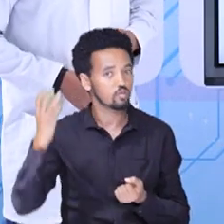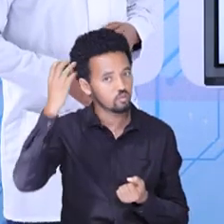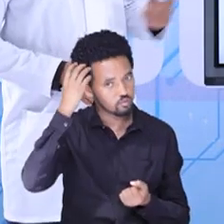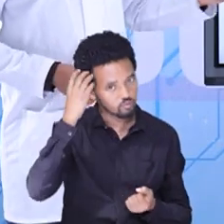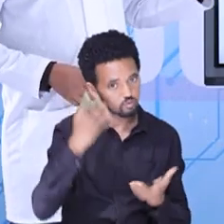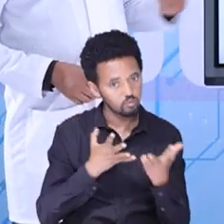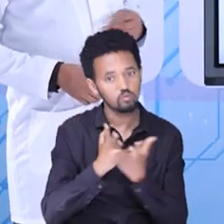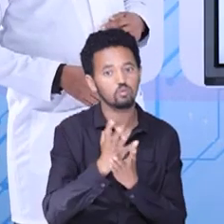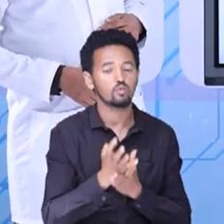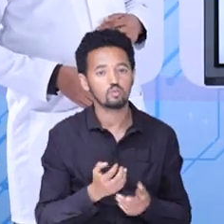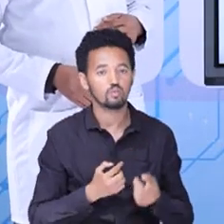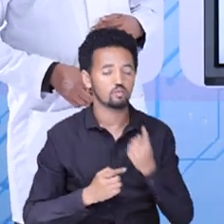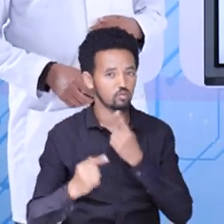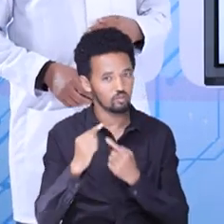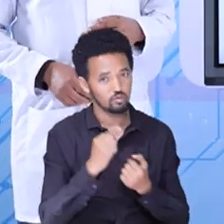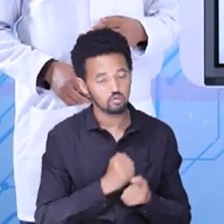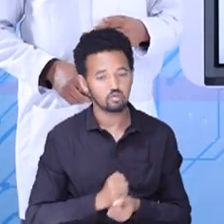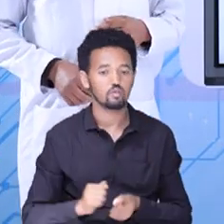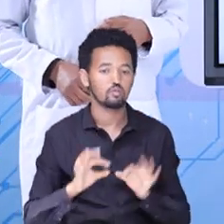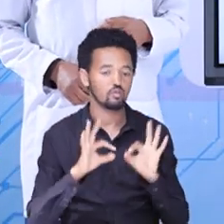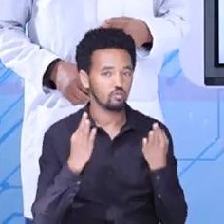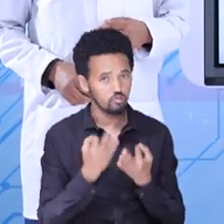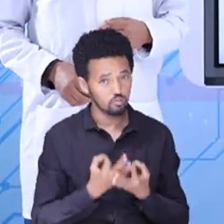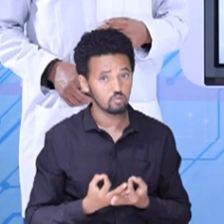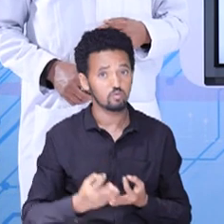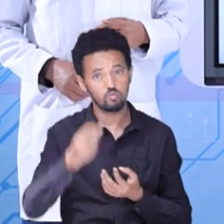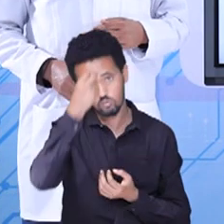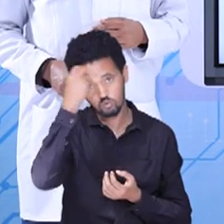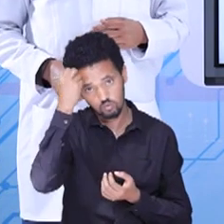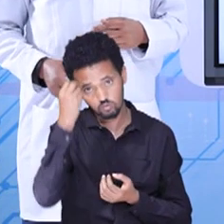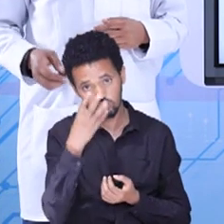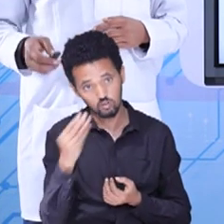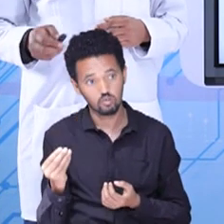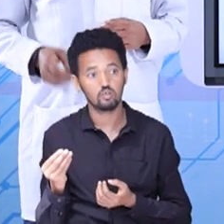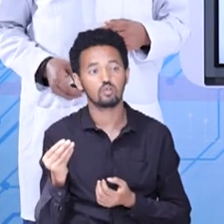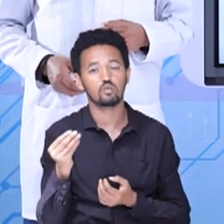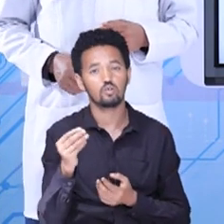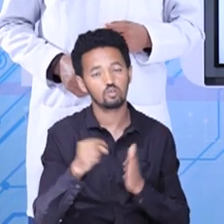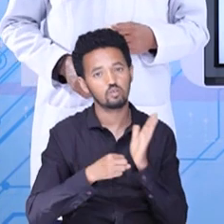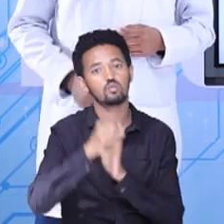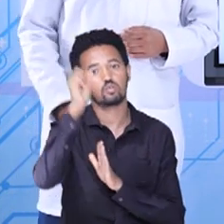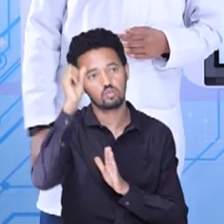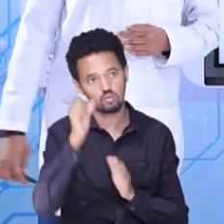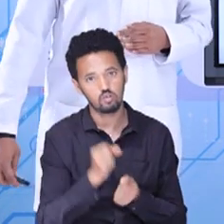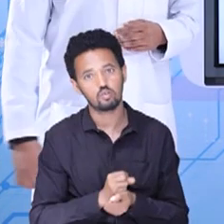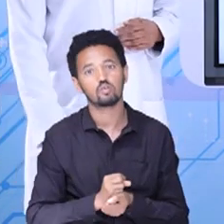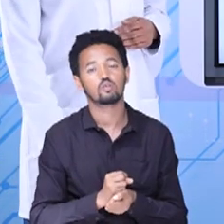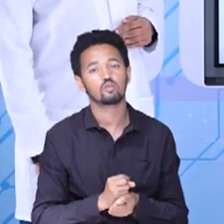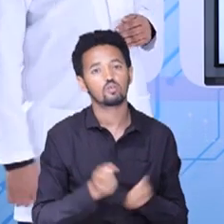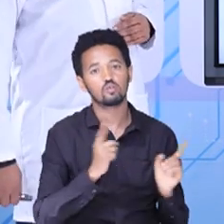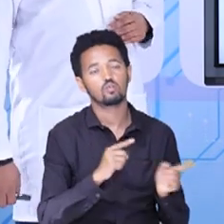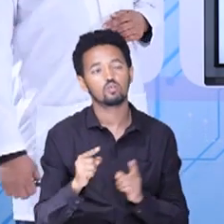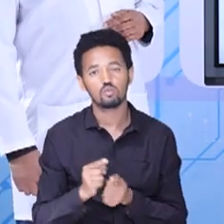policy of hiddening the famine of Wollo and Tigray by 1973 and